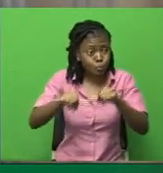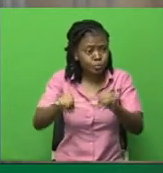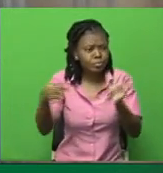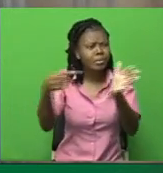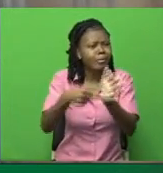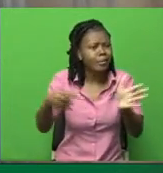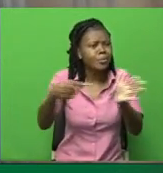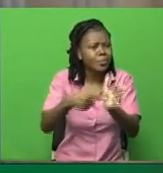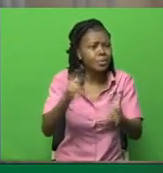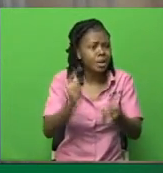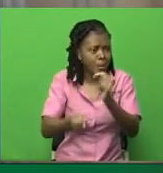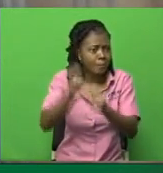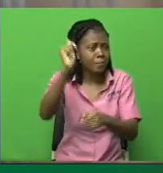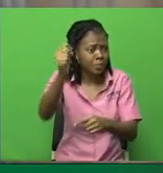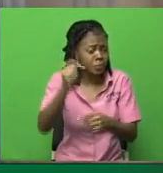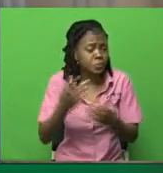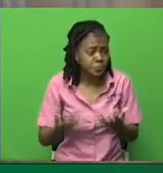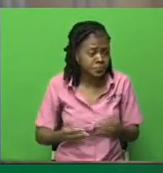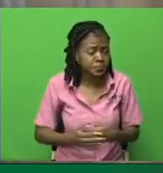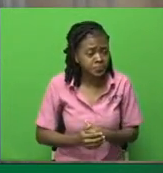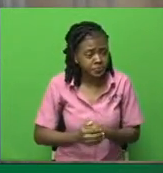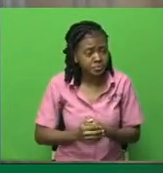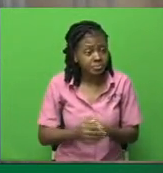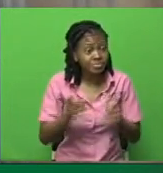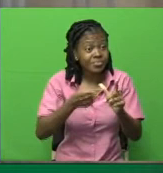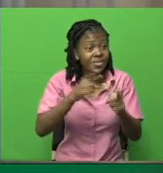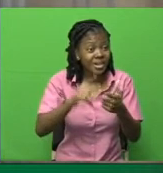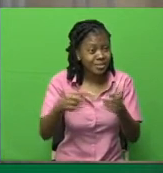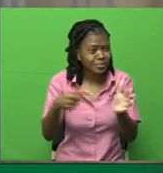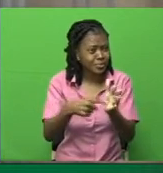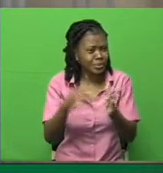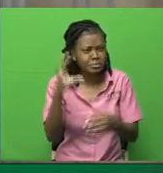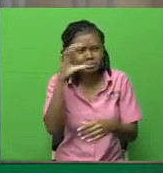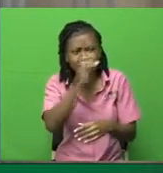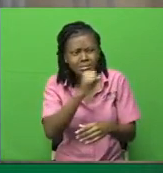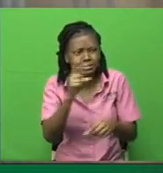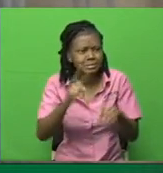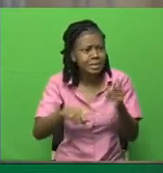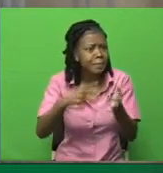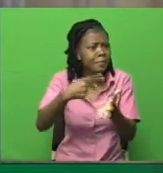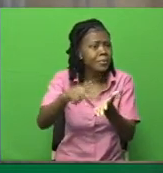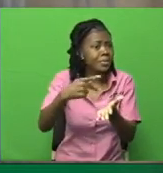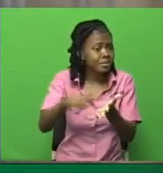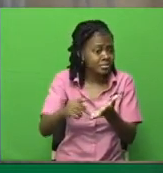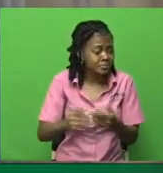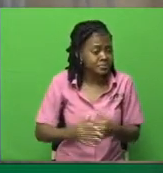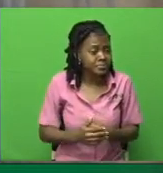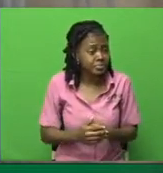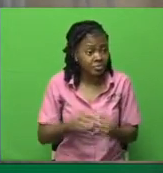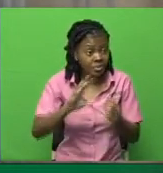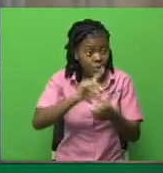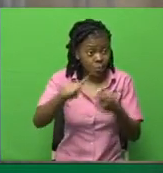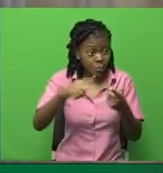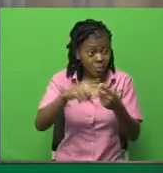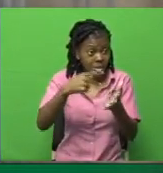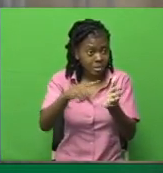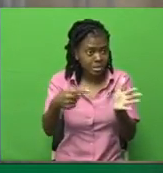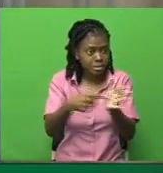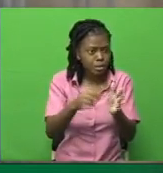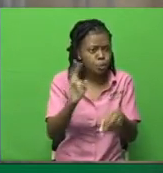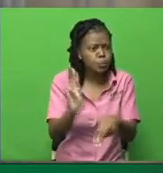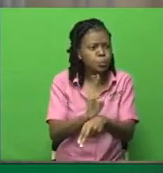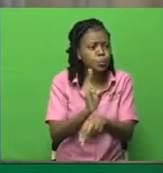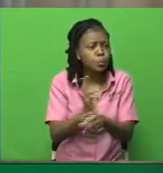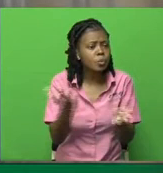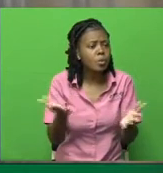were also drawing down on our ability to repeat those deaths using our savings I am advised